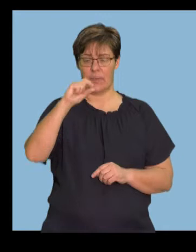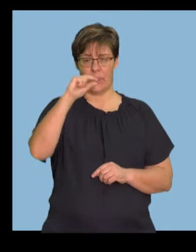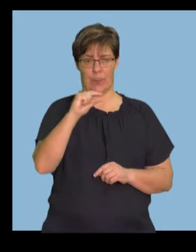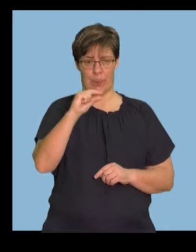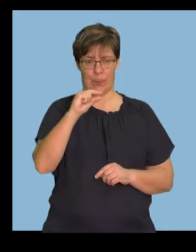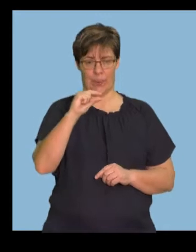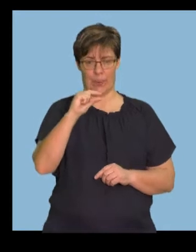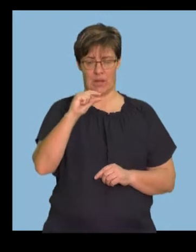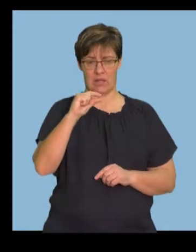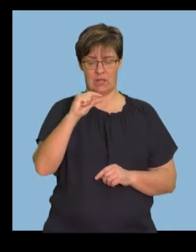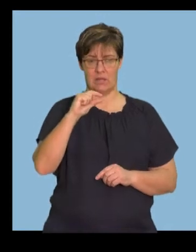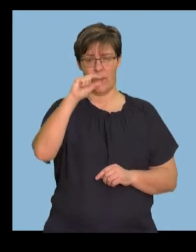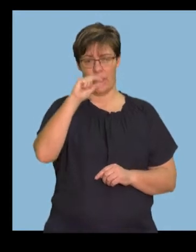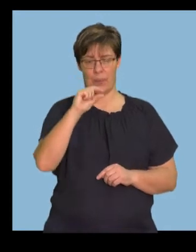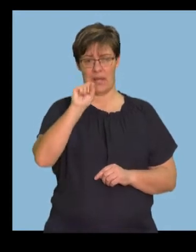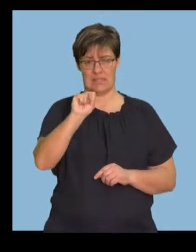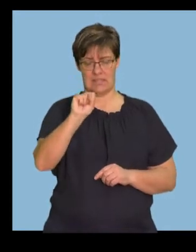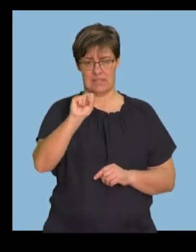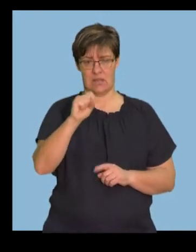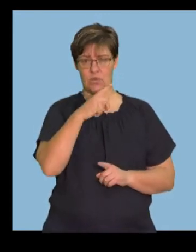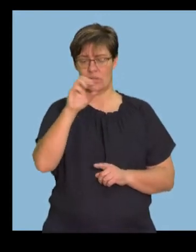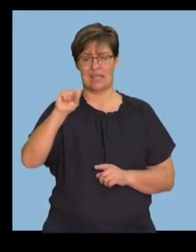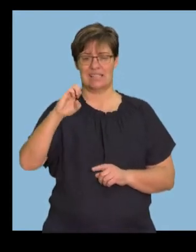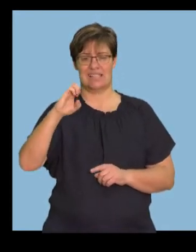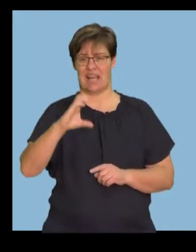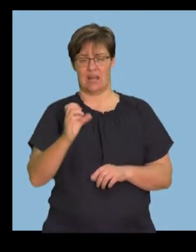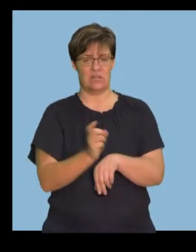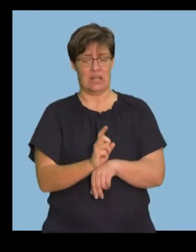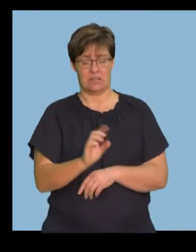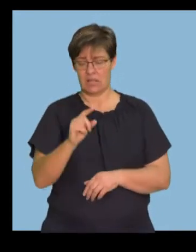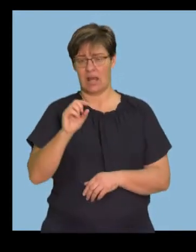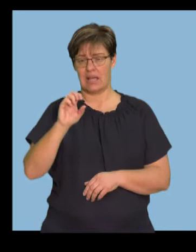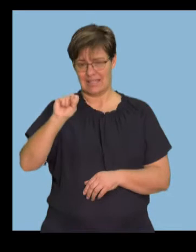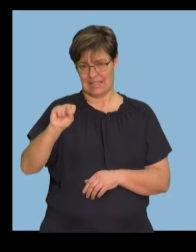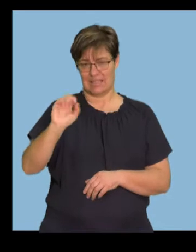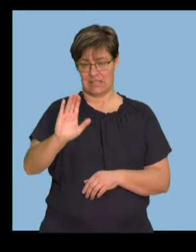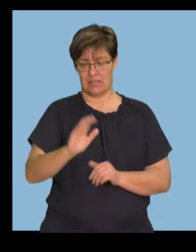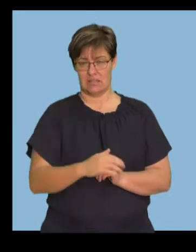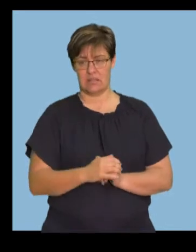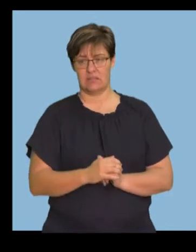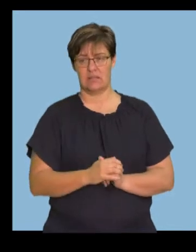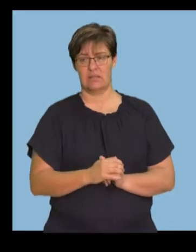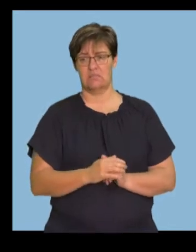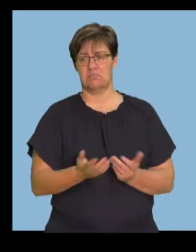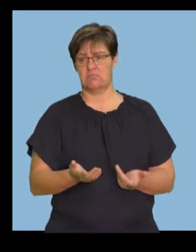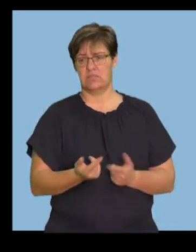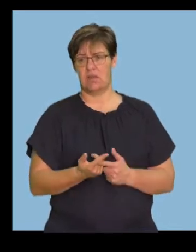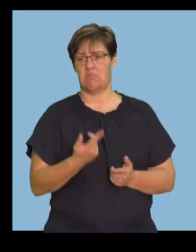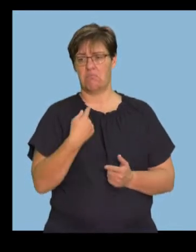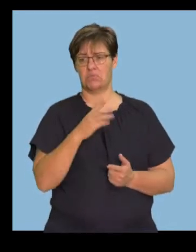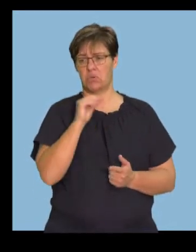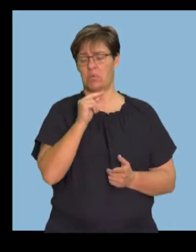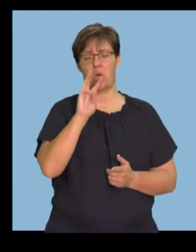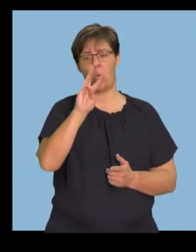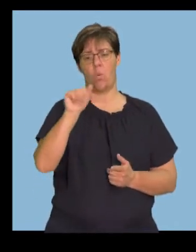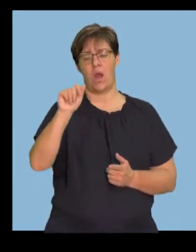not the unit of time. The unit of time is actually the second, okay? So if we talk about a watt